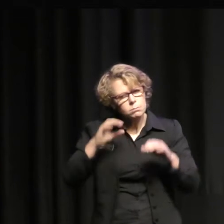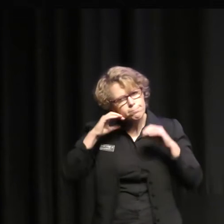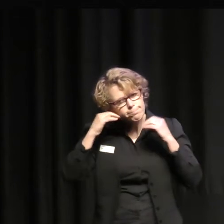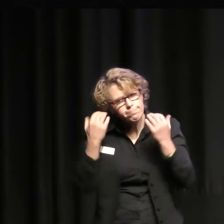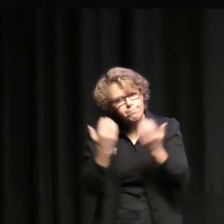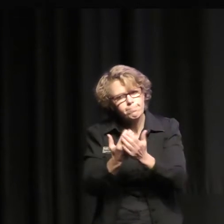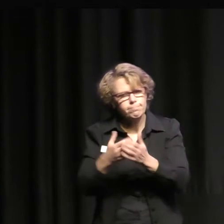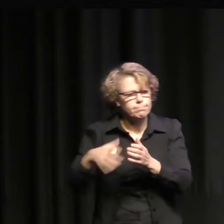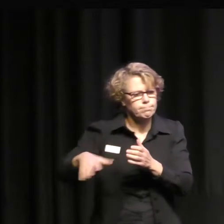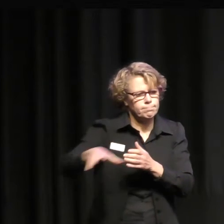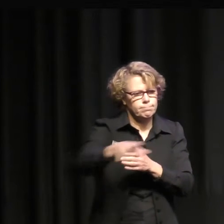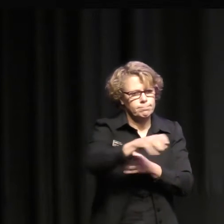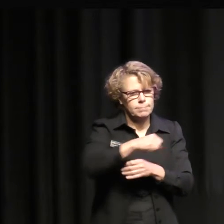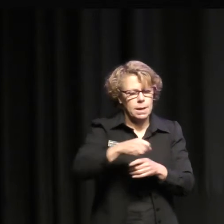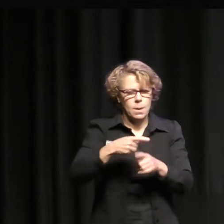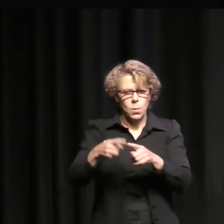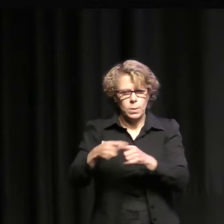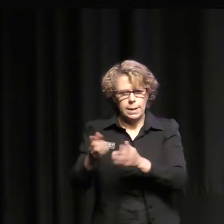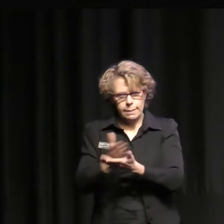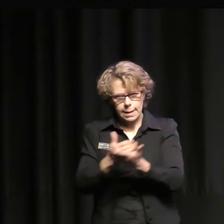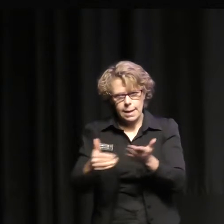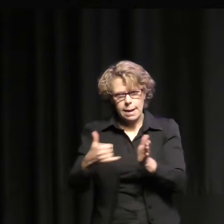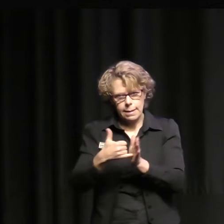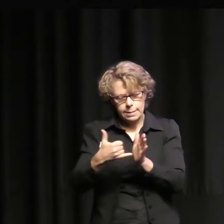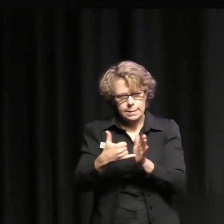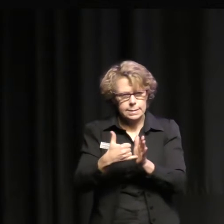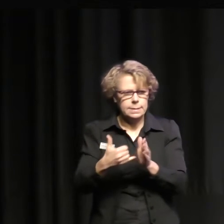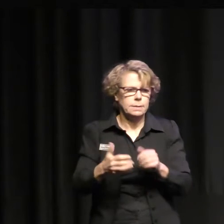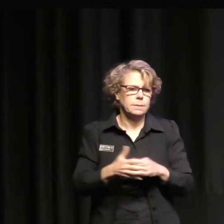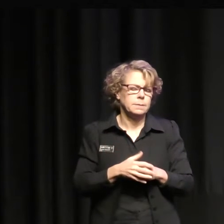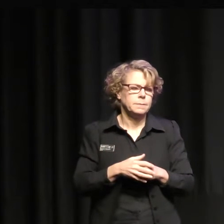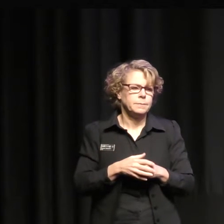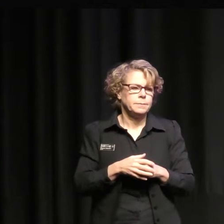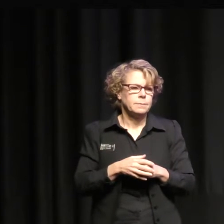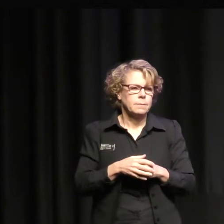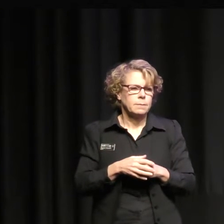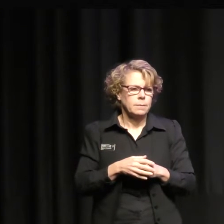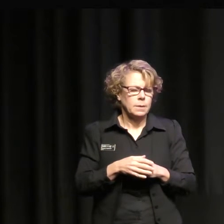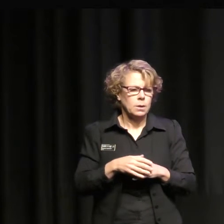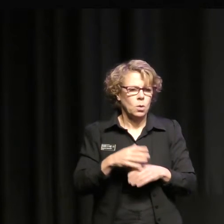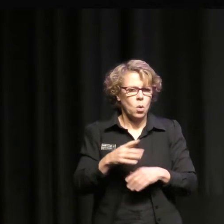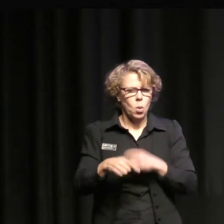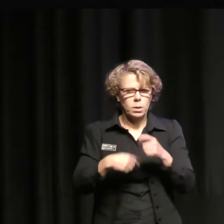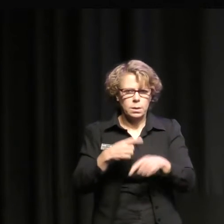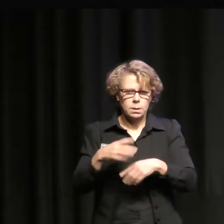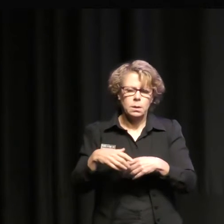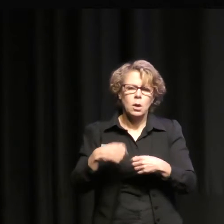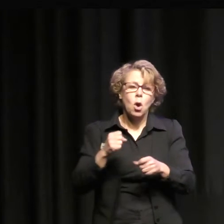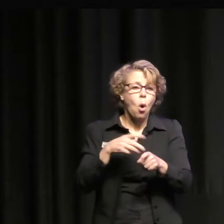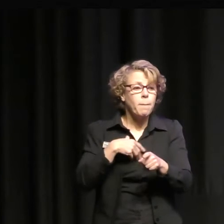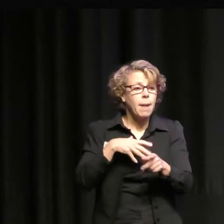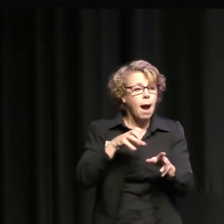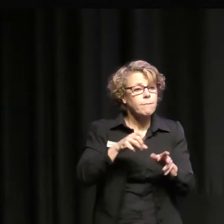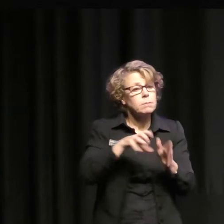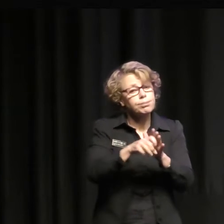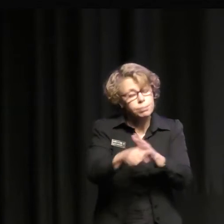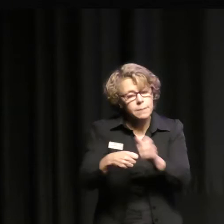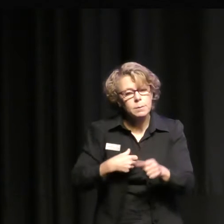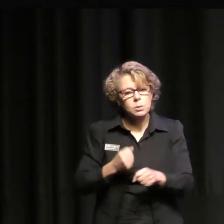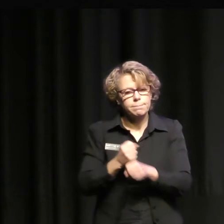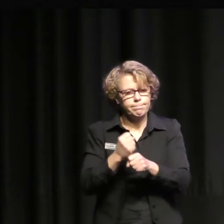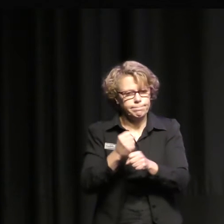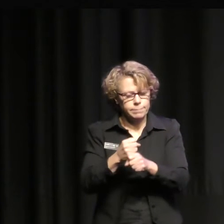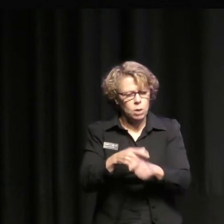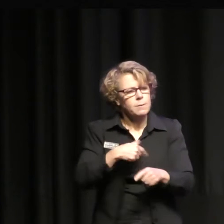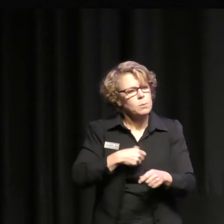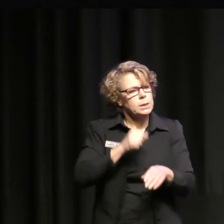commons, all parts of the commons, and form reparations if anybody has taken it away and force them to